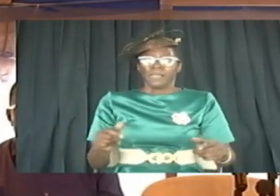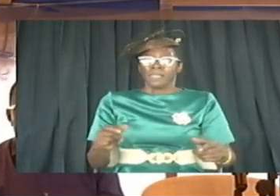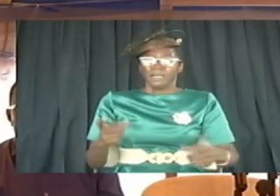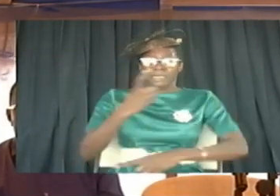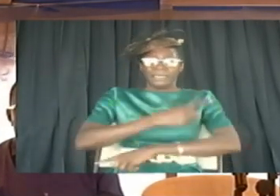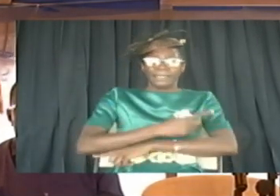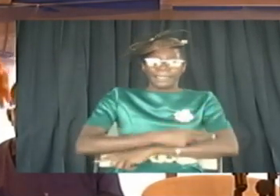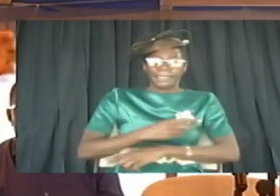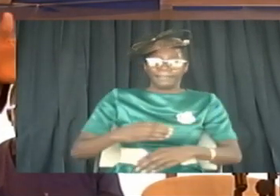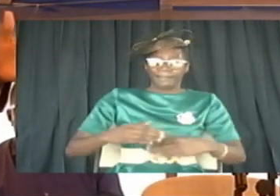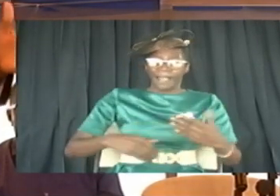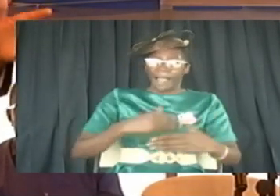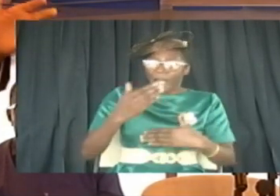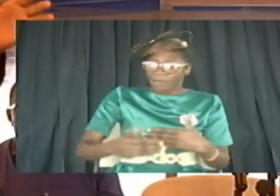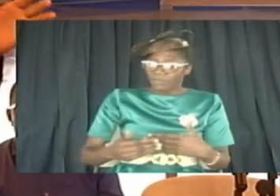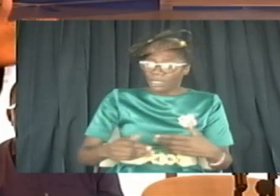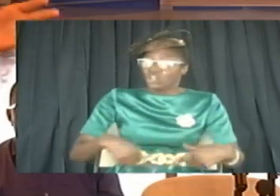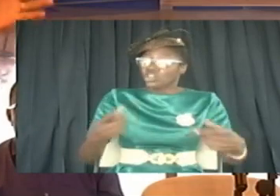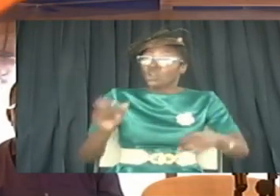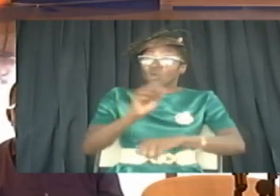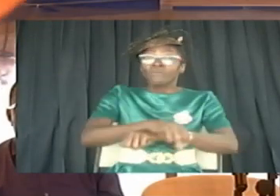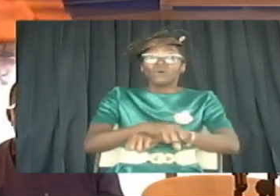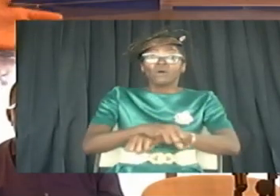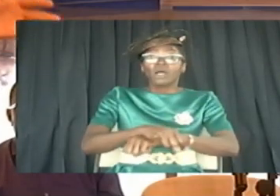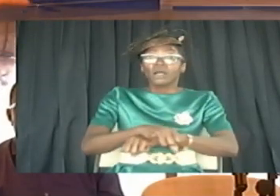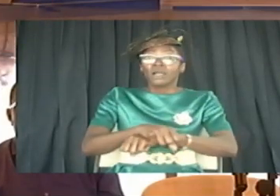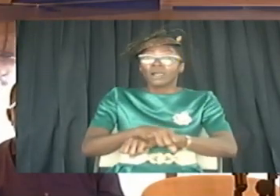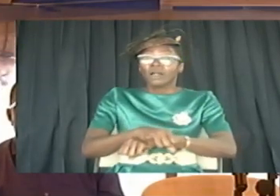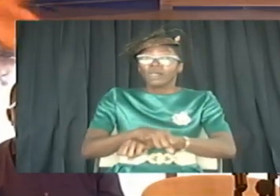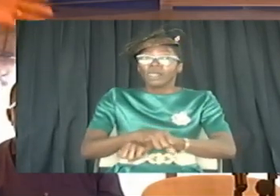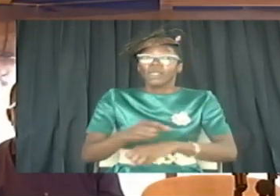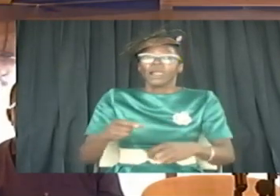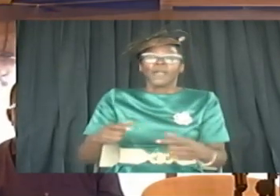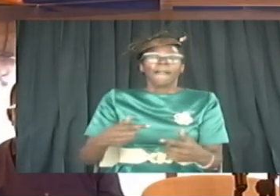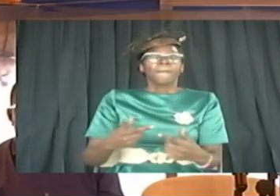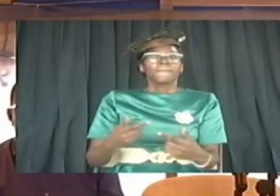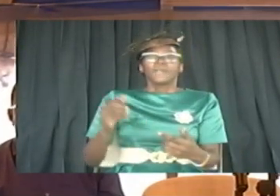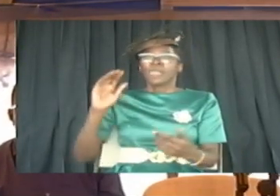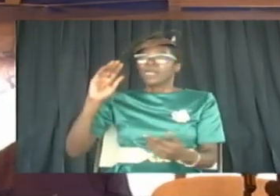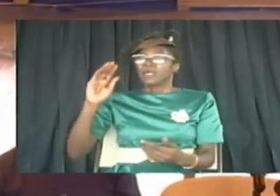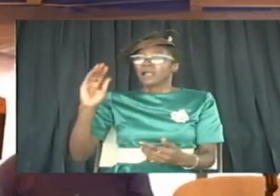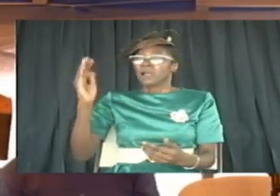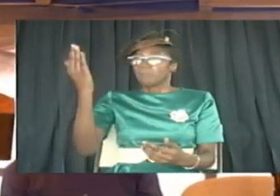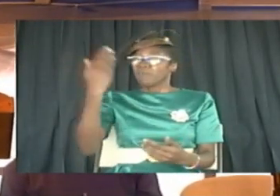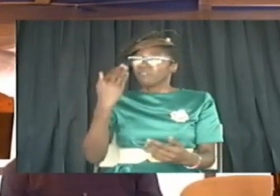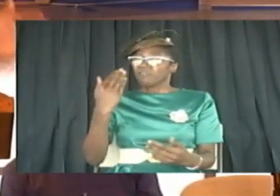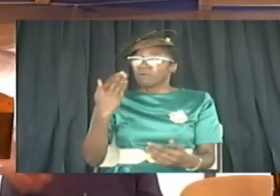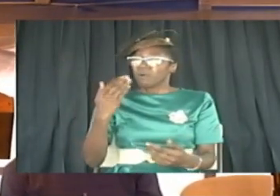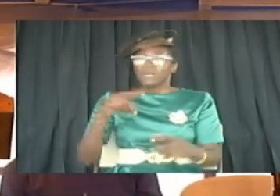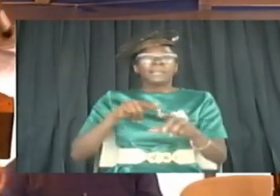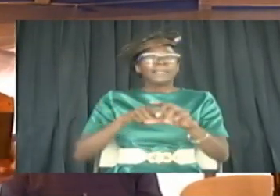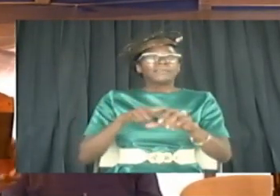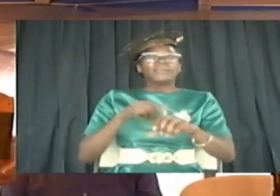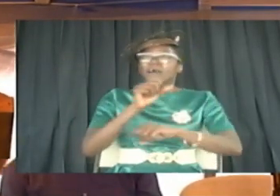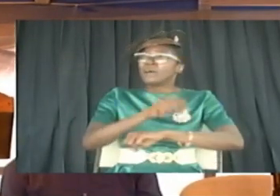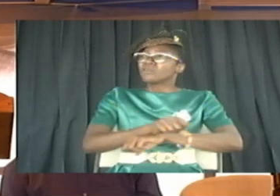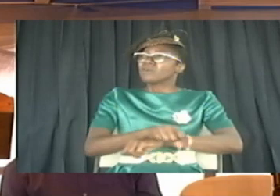to work, and before they could get on the job to do what was to be done, I'm not sure if it was before or